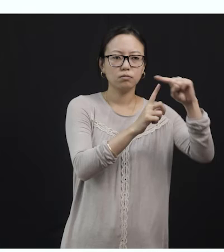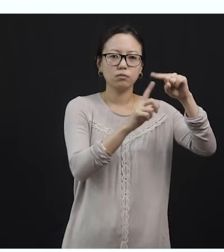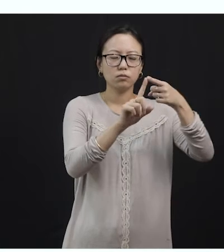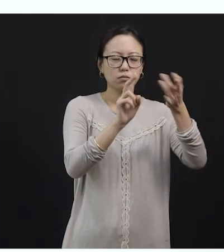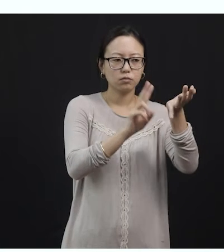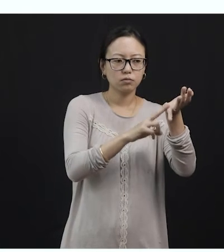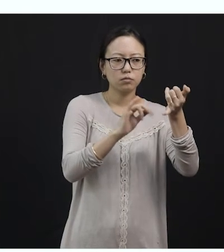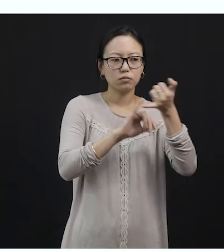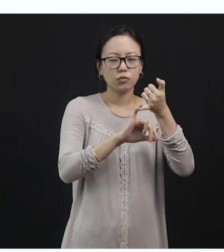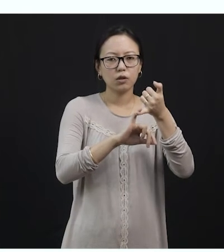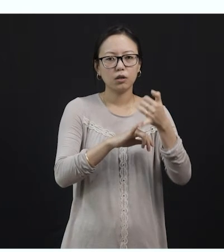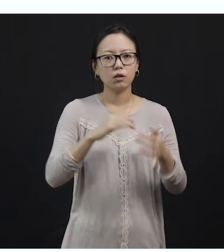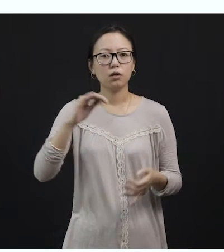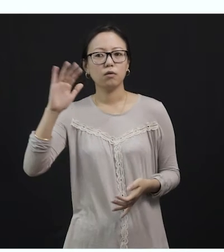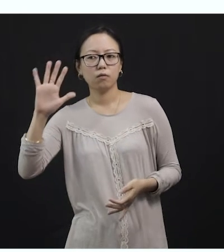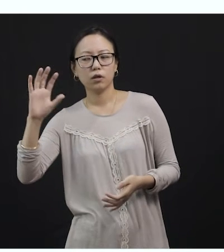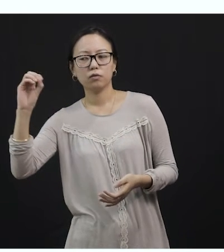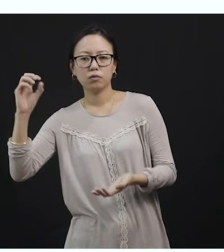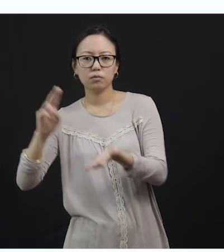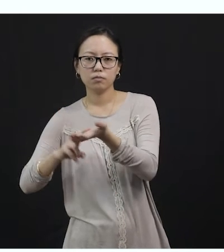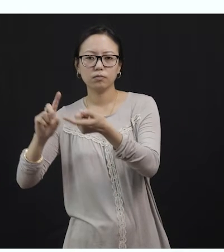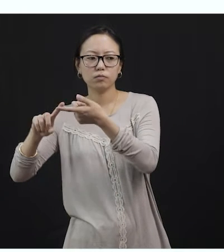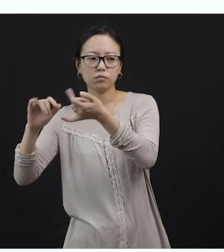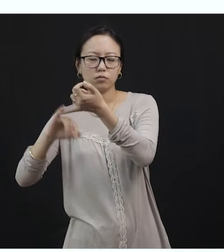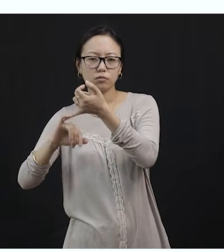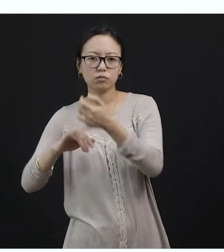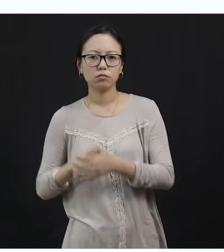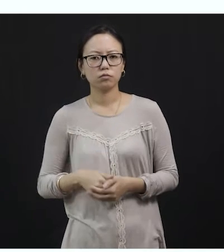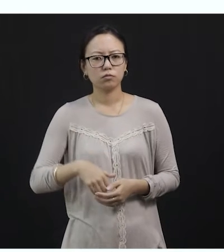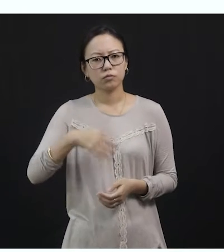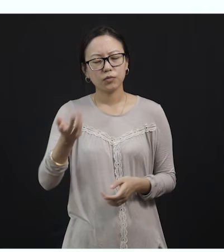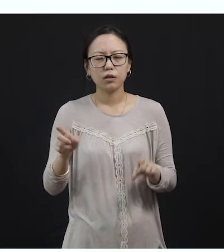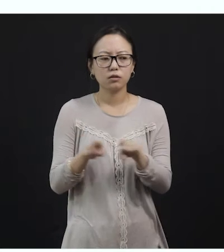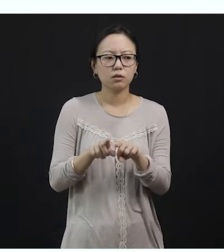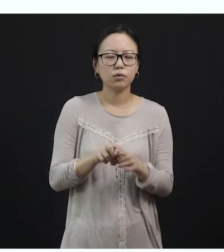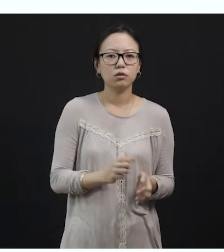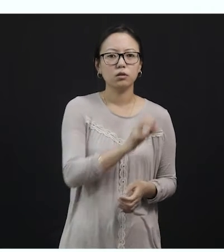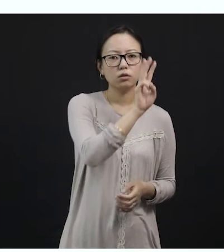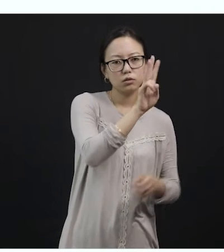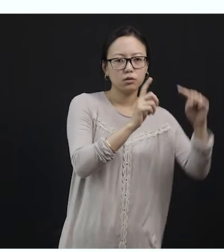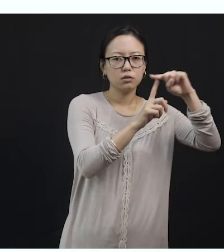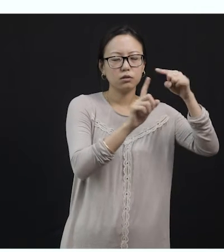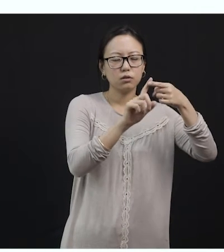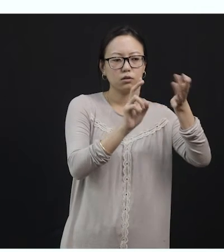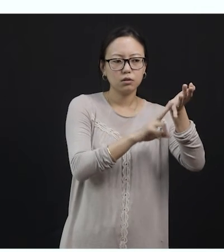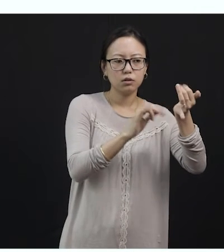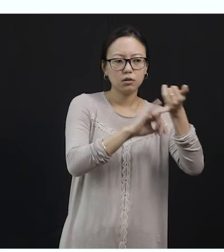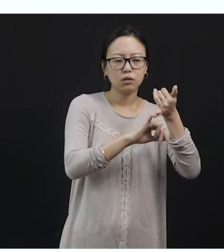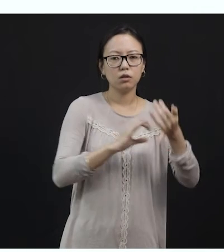ones. Okay, so 2 and 5 together, 25. The next example, 3 tens